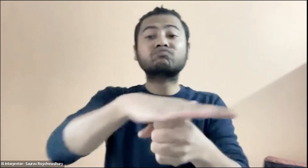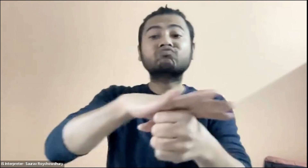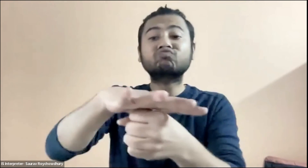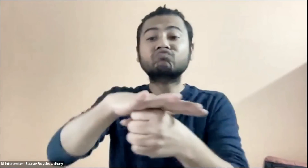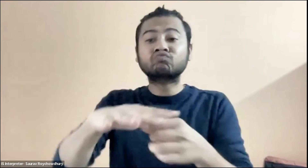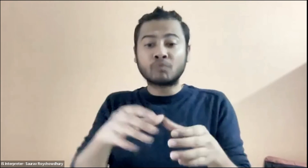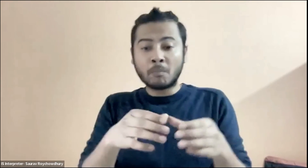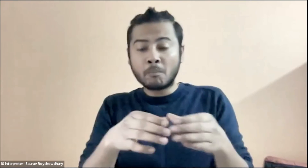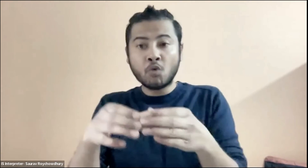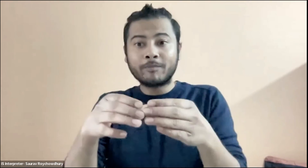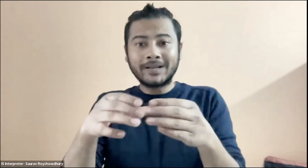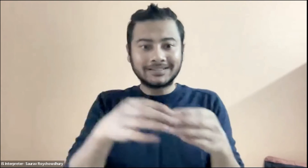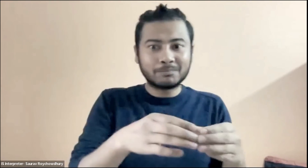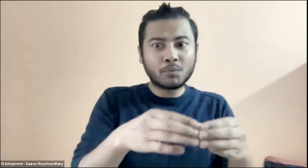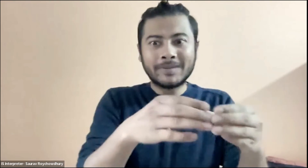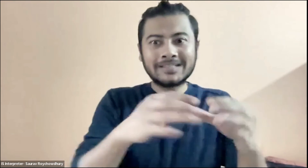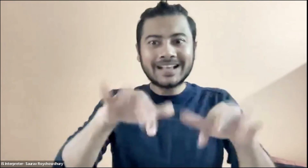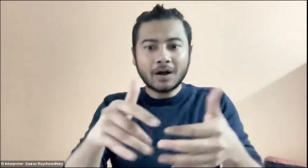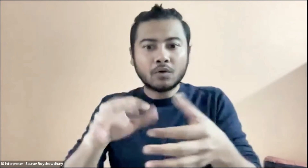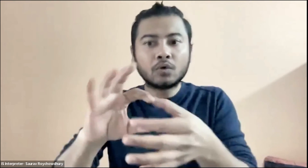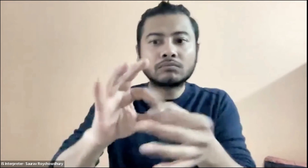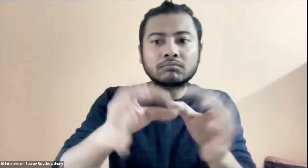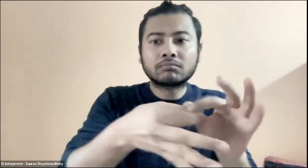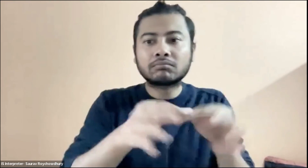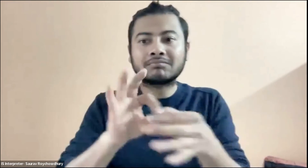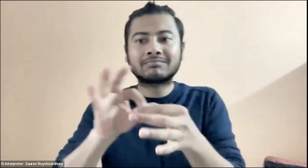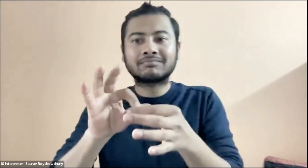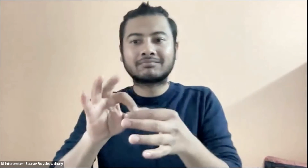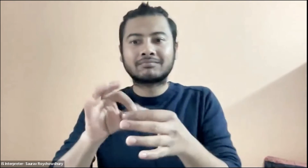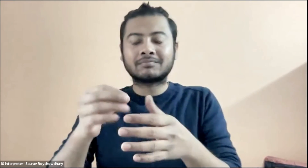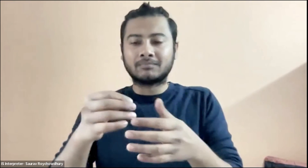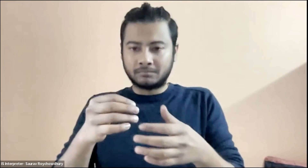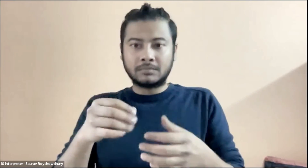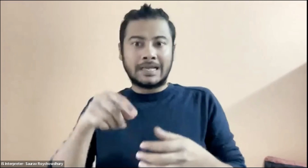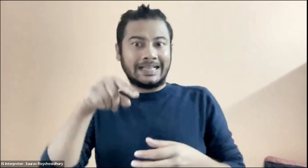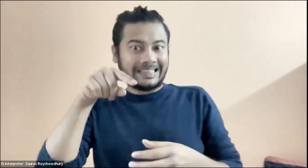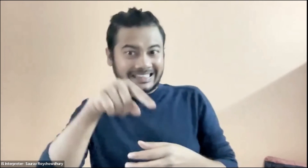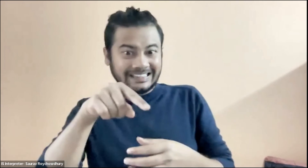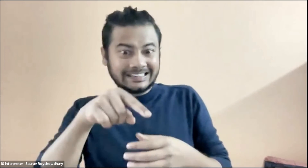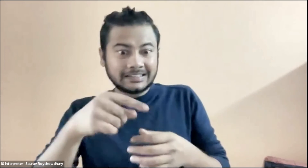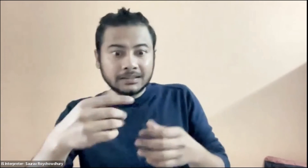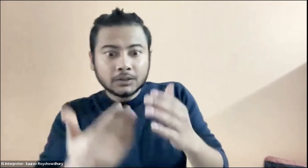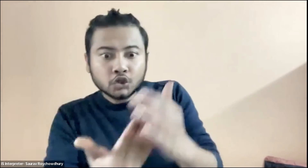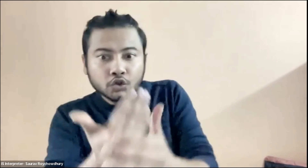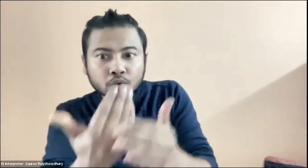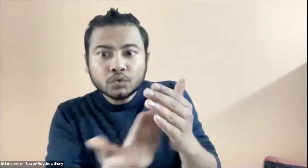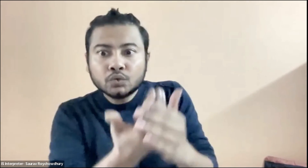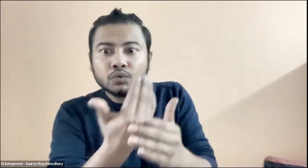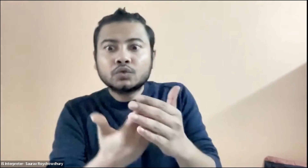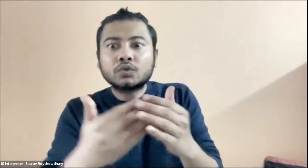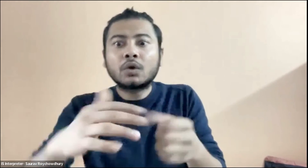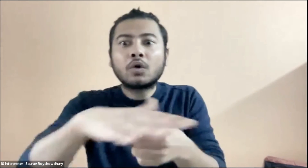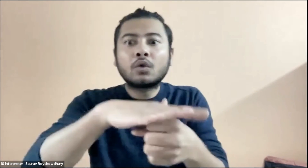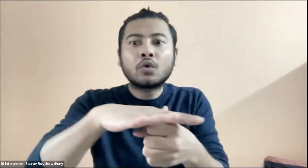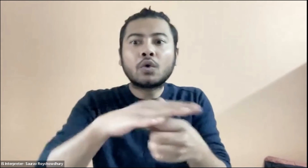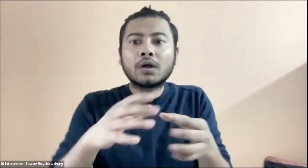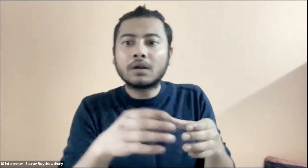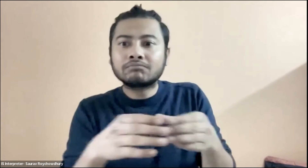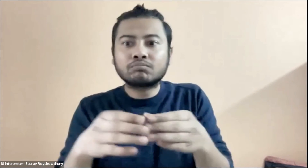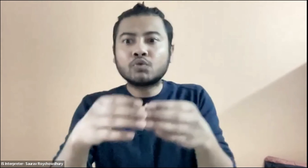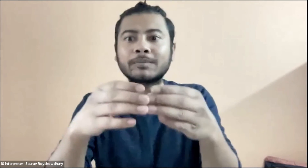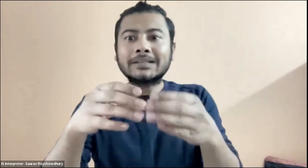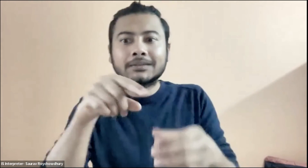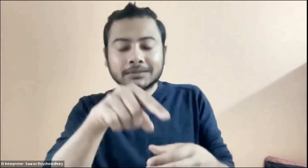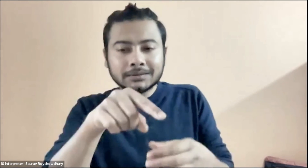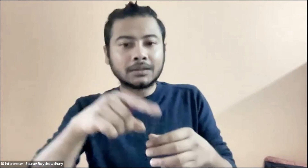the sphere collaboration, is we're learning a lot from local movements and trying to kind of abstract up